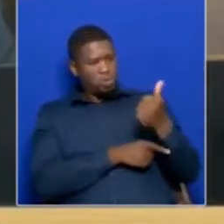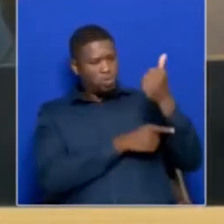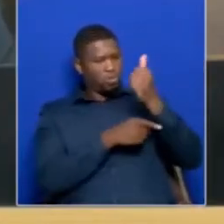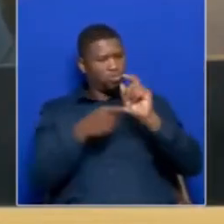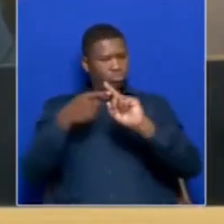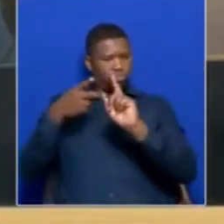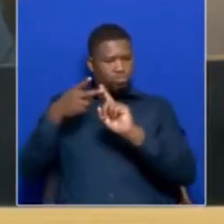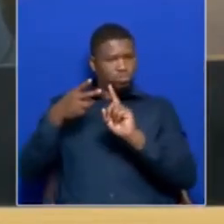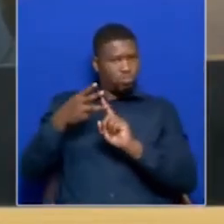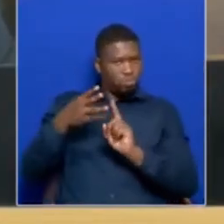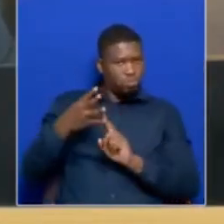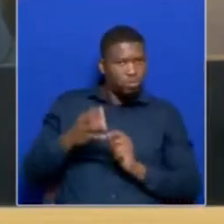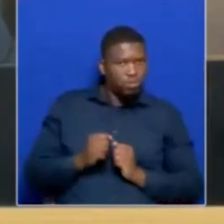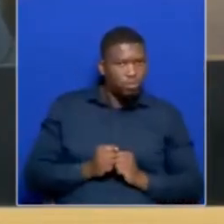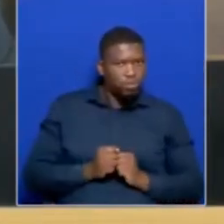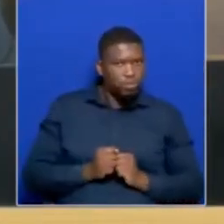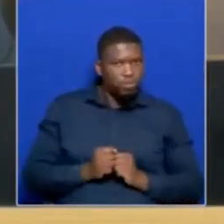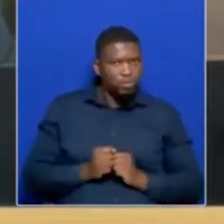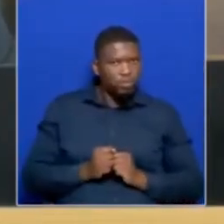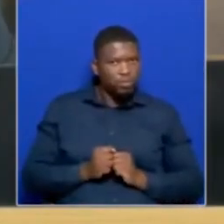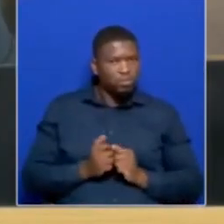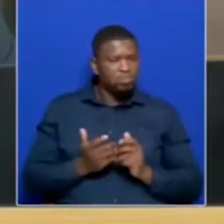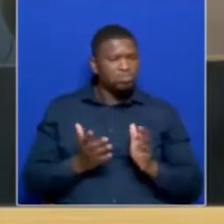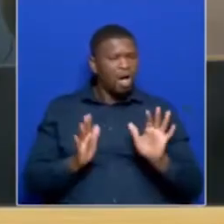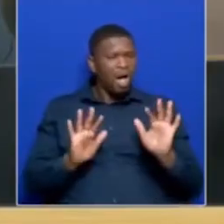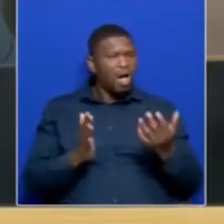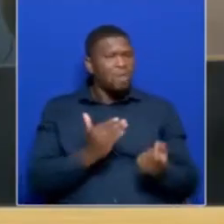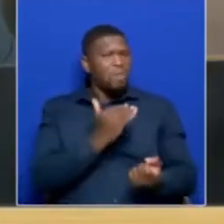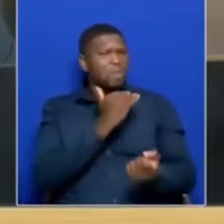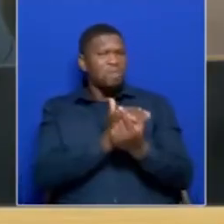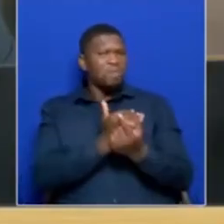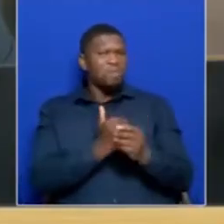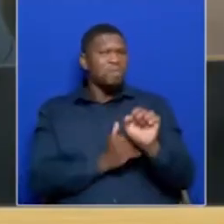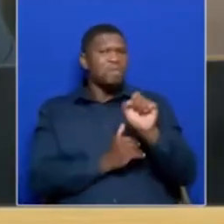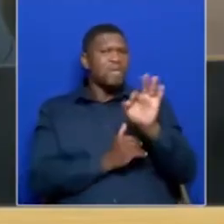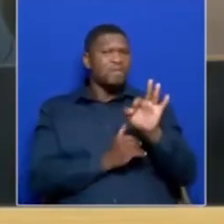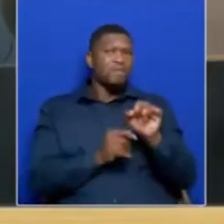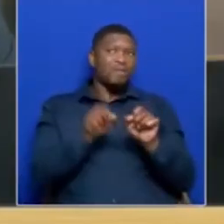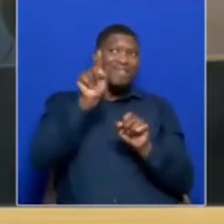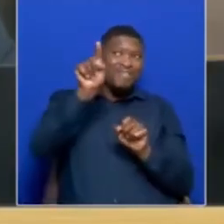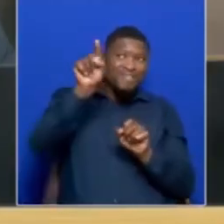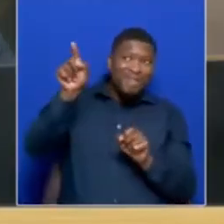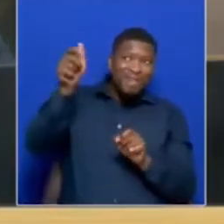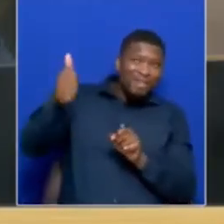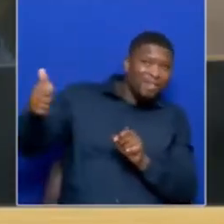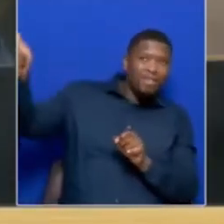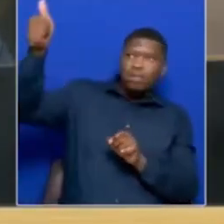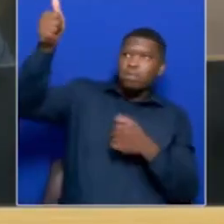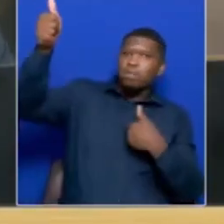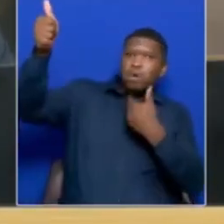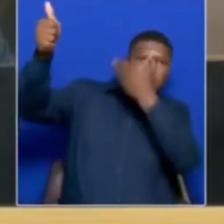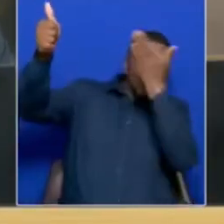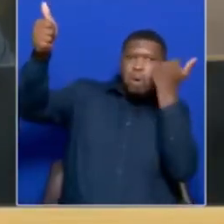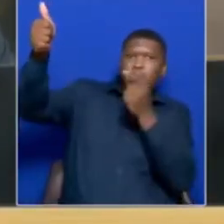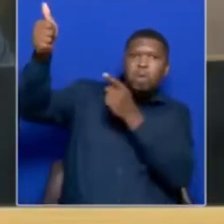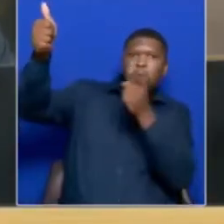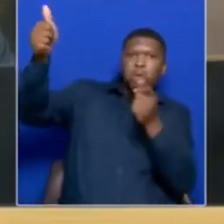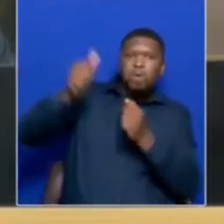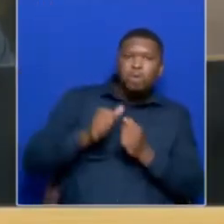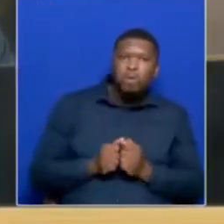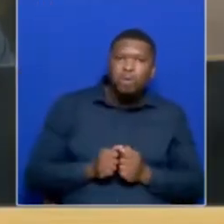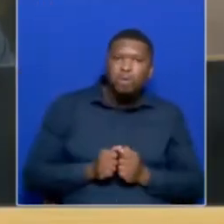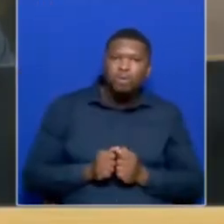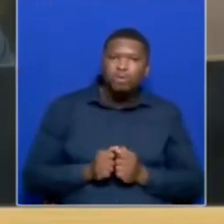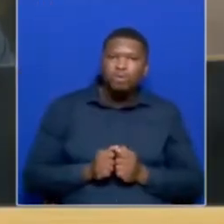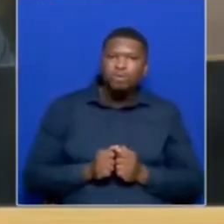that be said if the senior police officials themselves did not even know that they were going to assist?